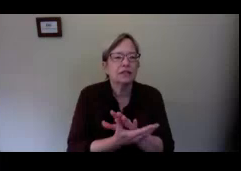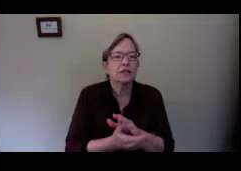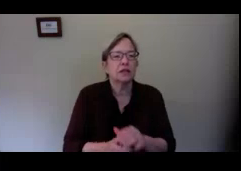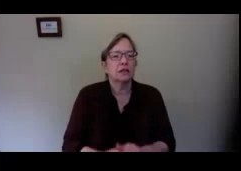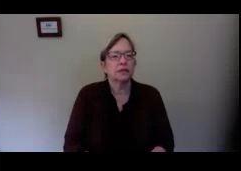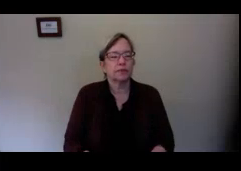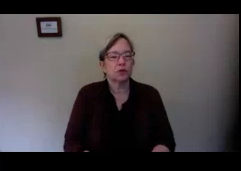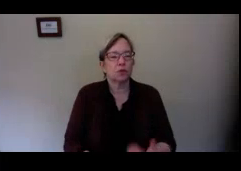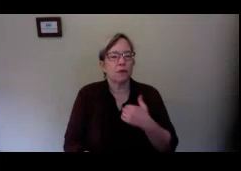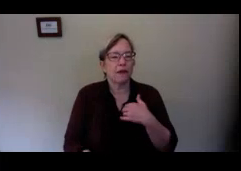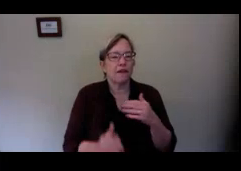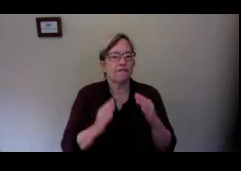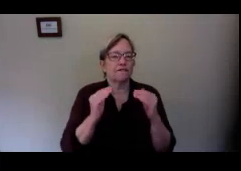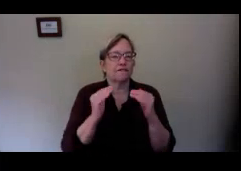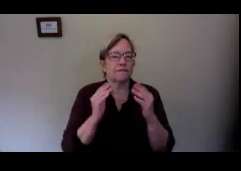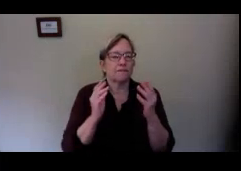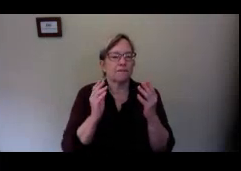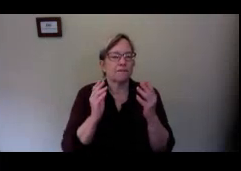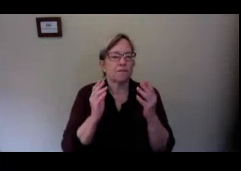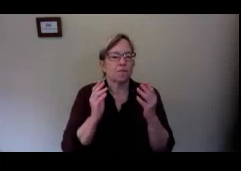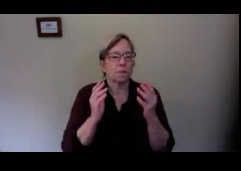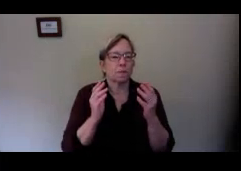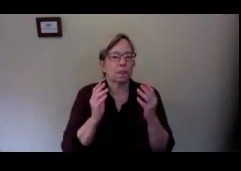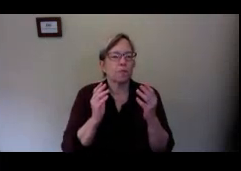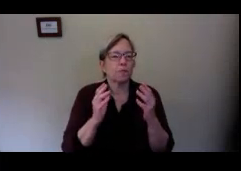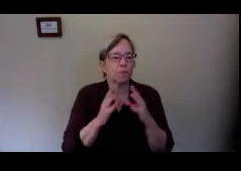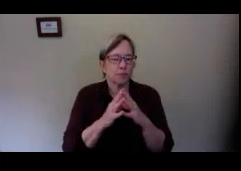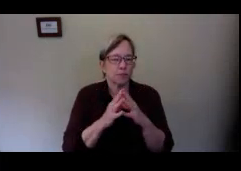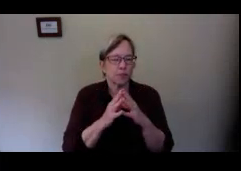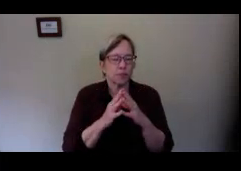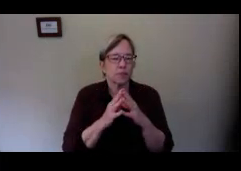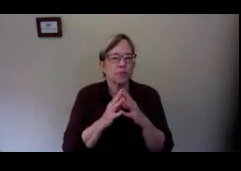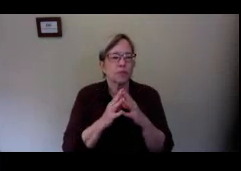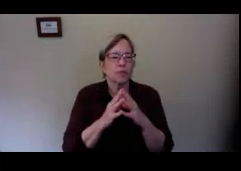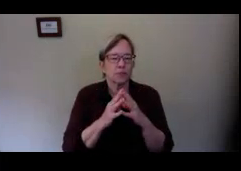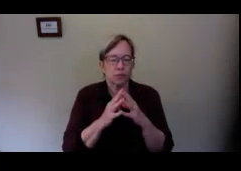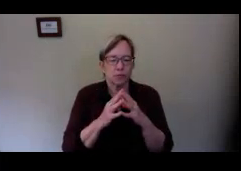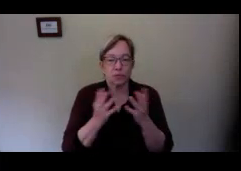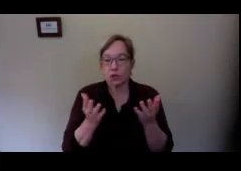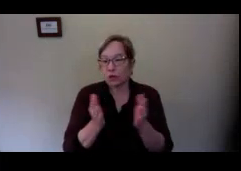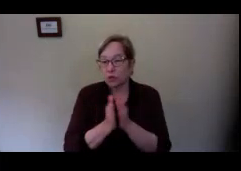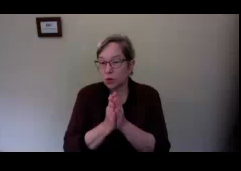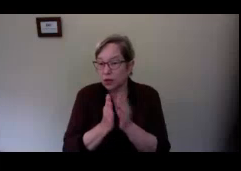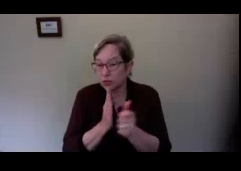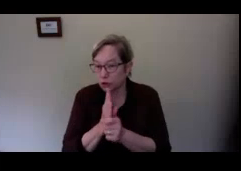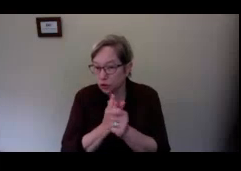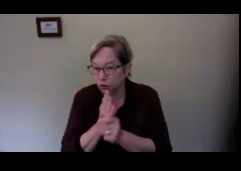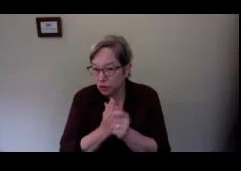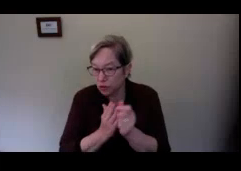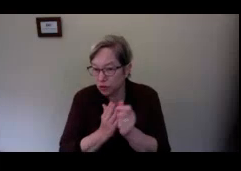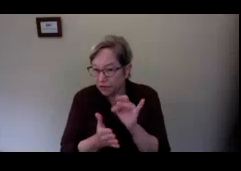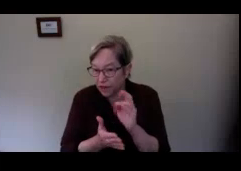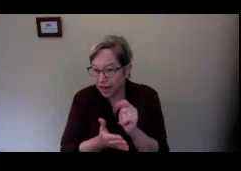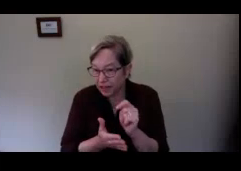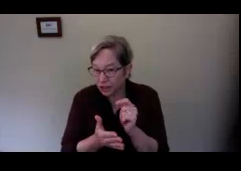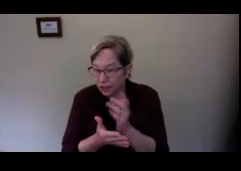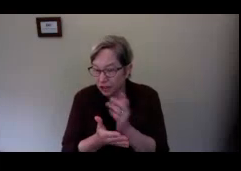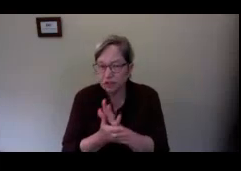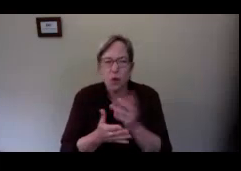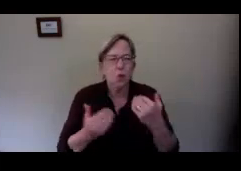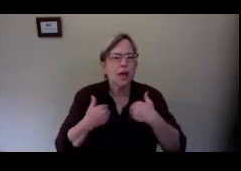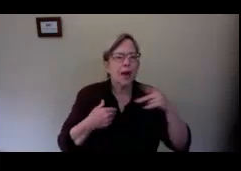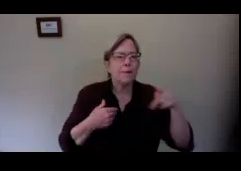and very comprehensive brochures and fact sheets that you can request and we'll mail out to you. We have PHRC